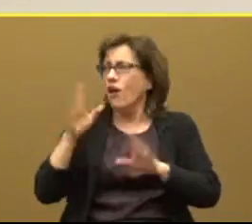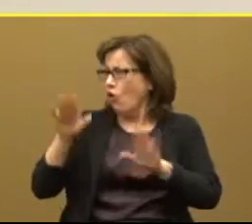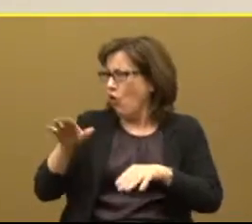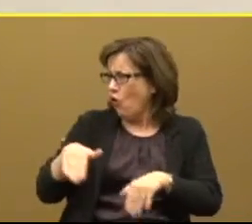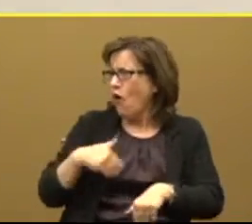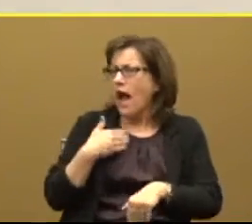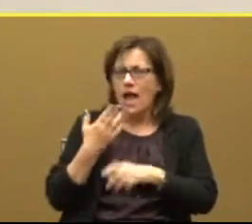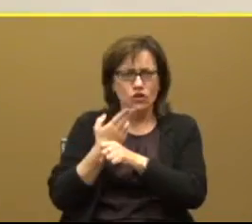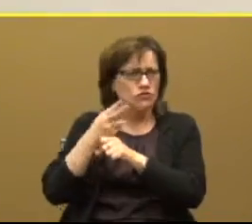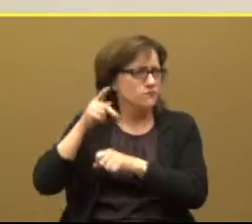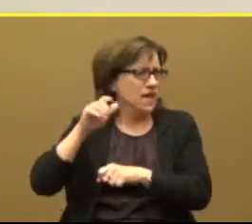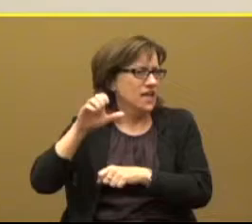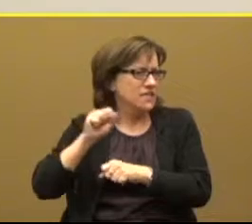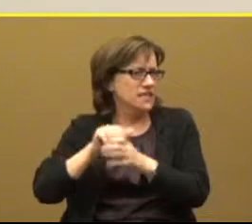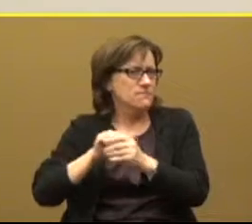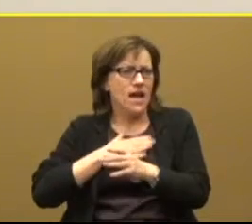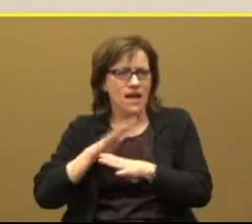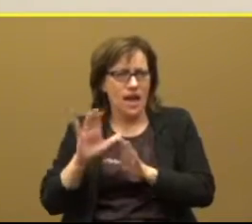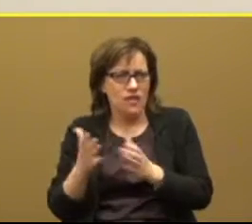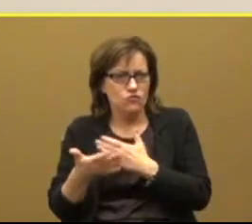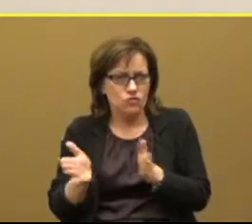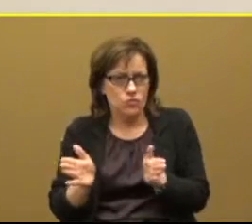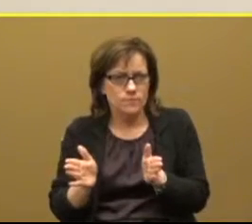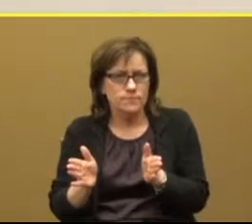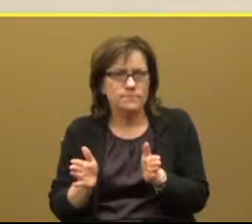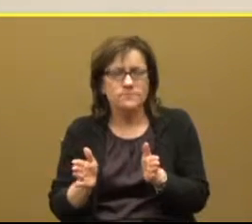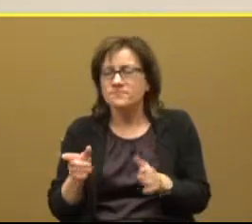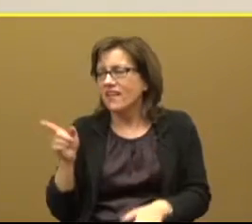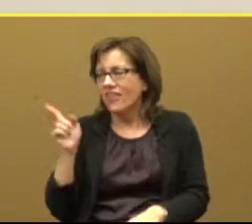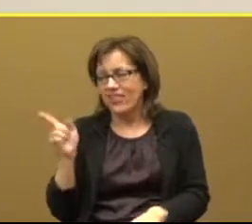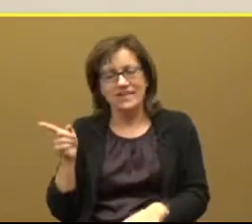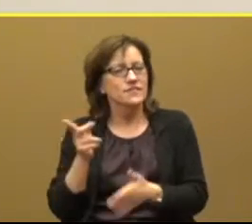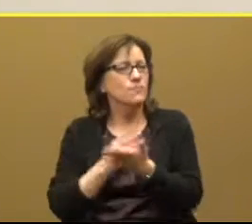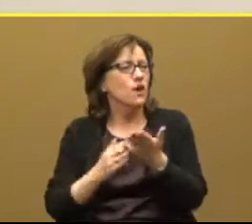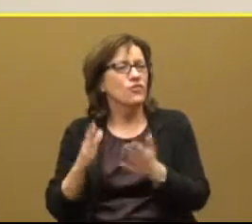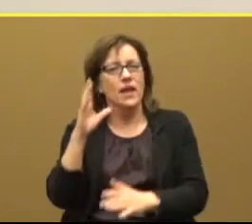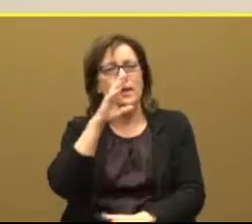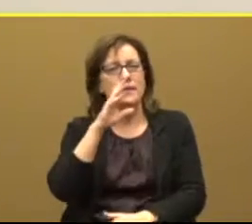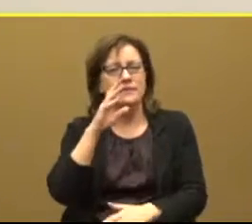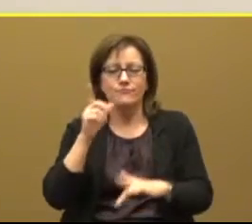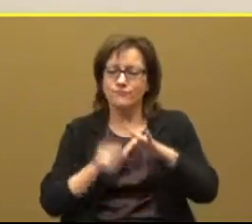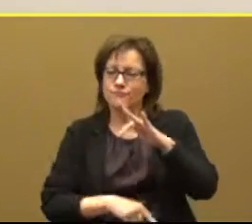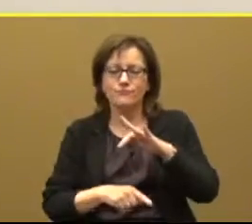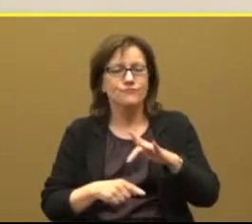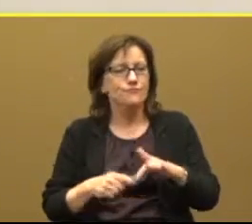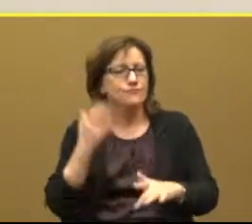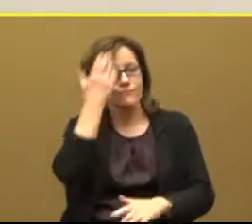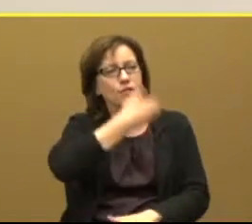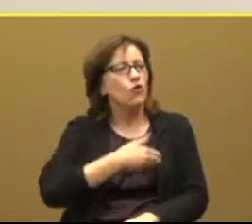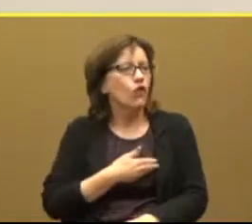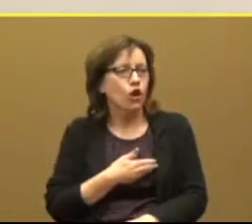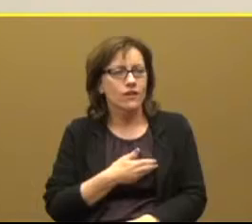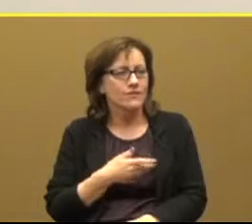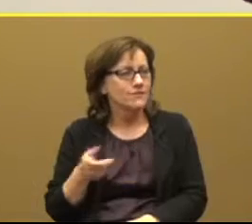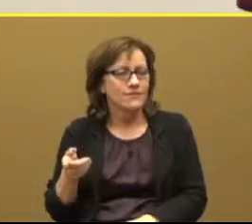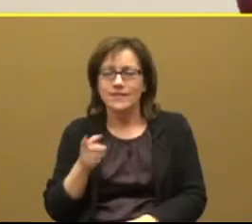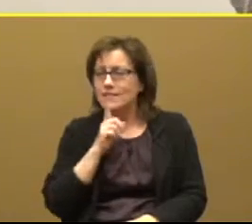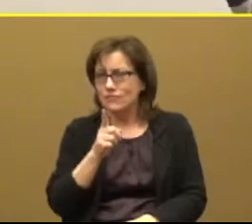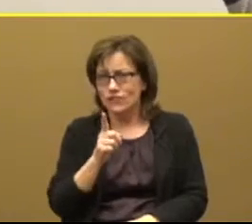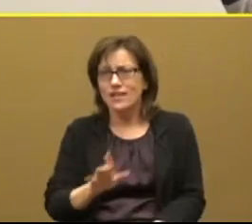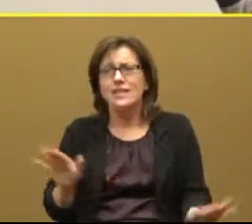my classroom, that this is the step they miss. This is a really